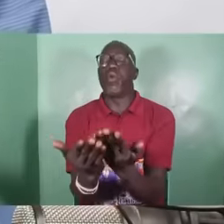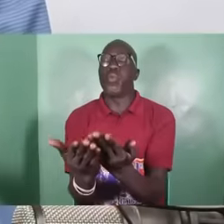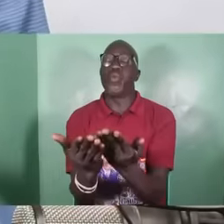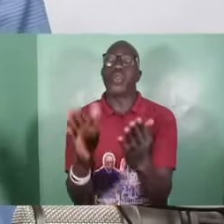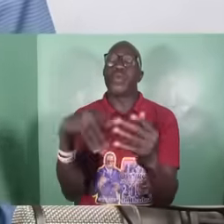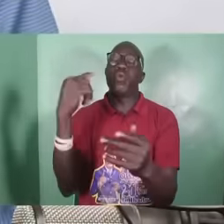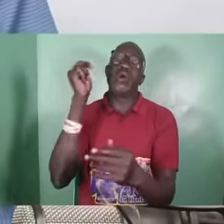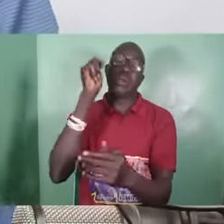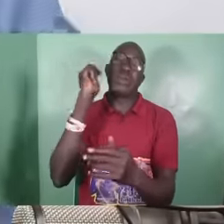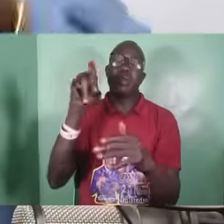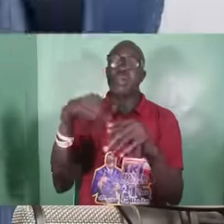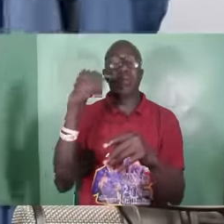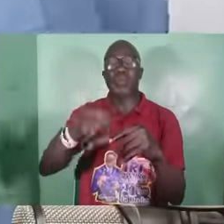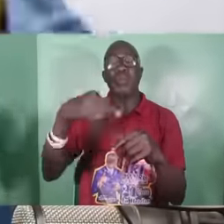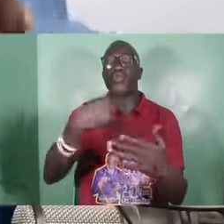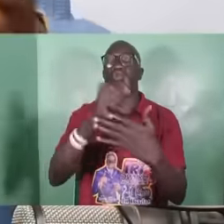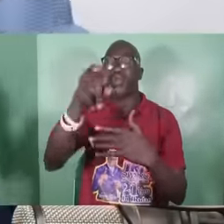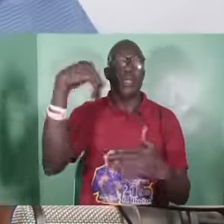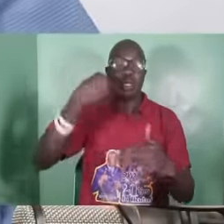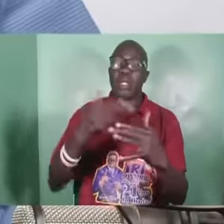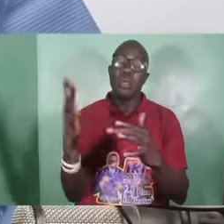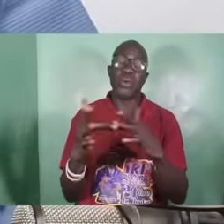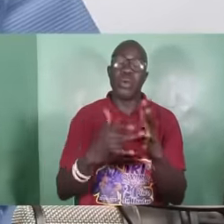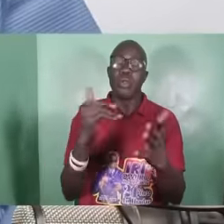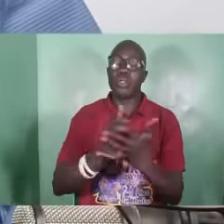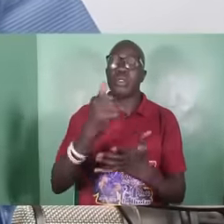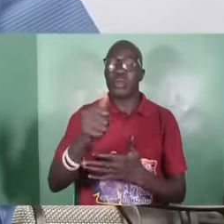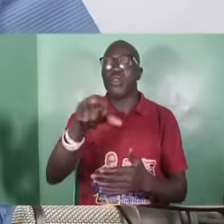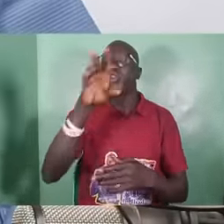o. Amen. In the name of Jesus. Amen.